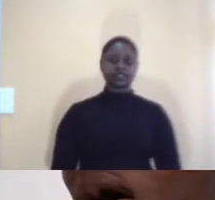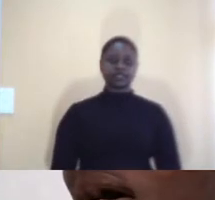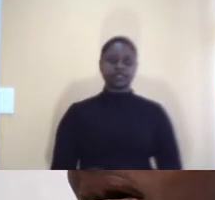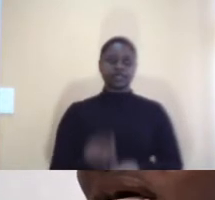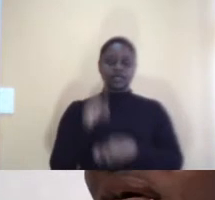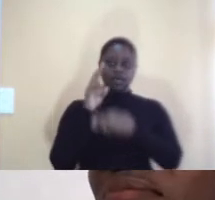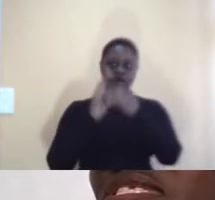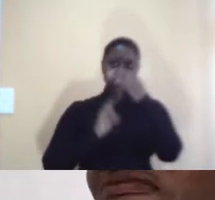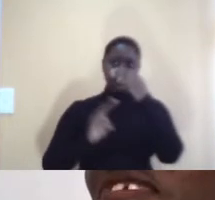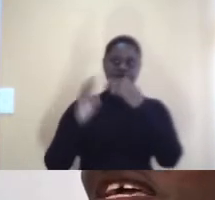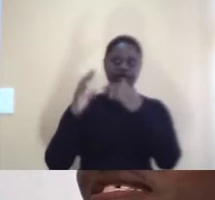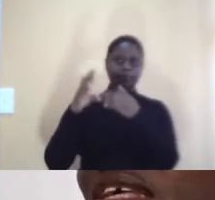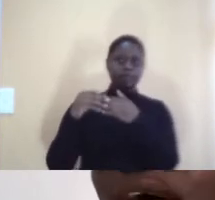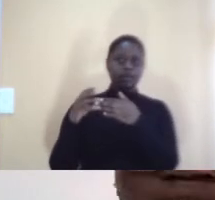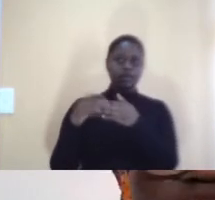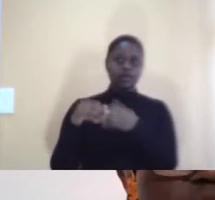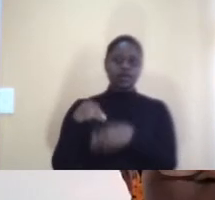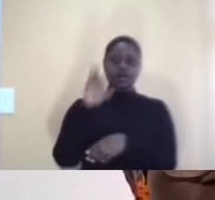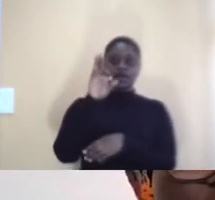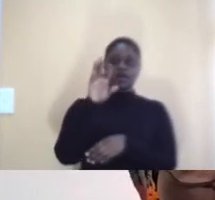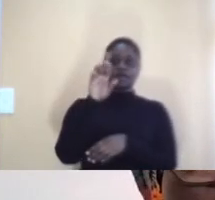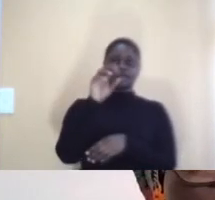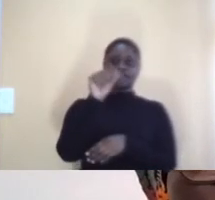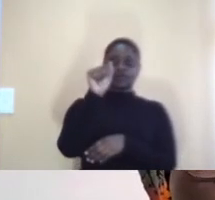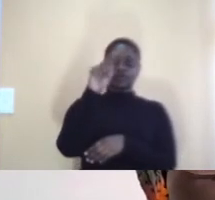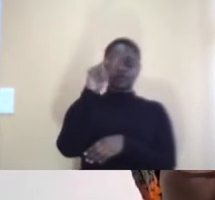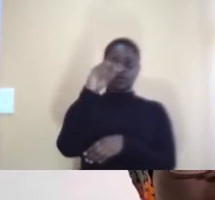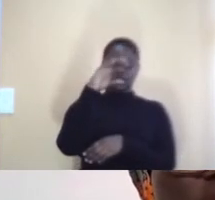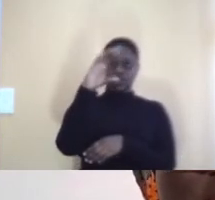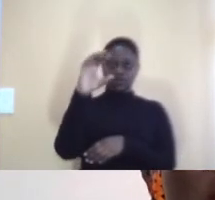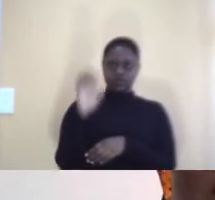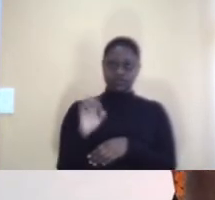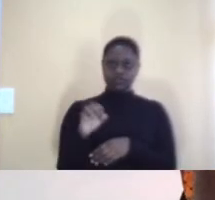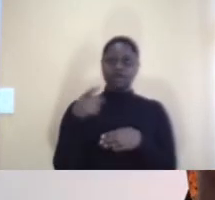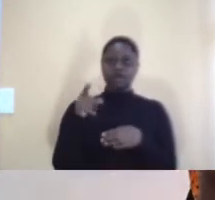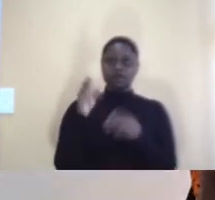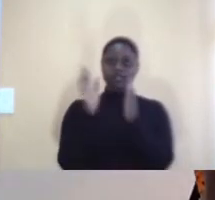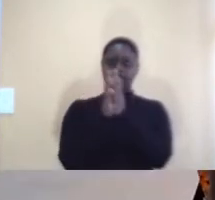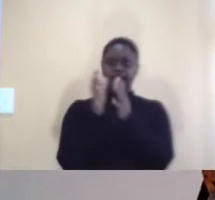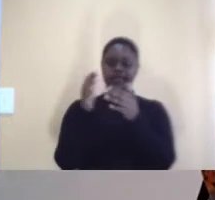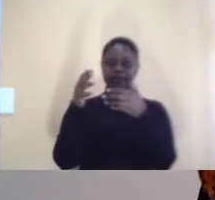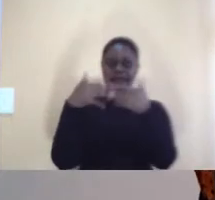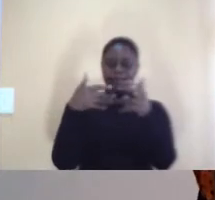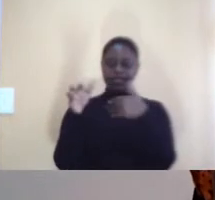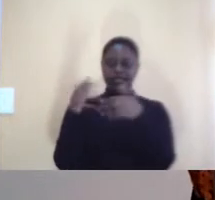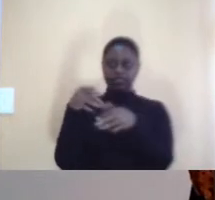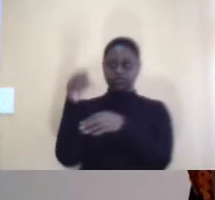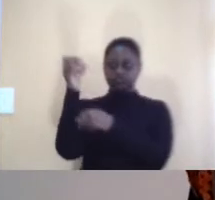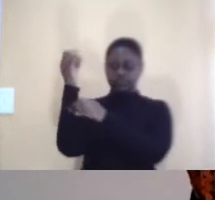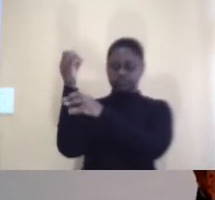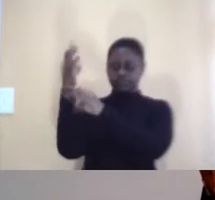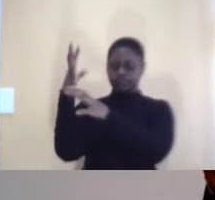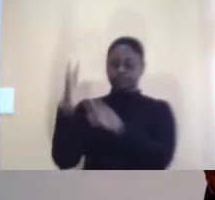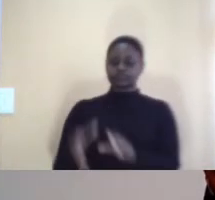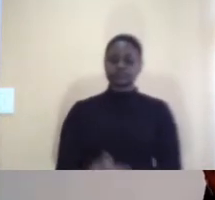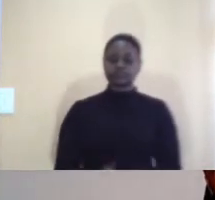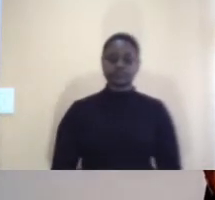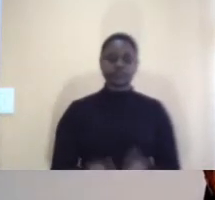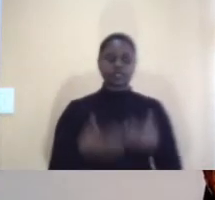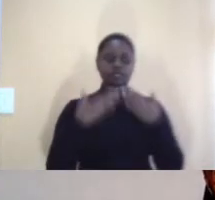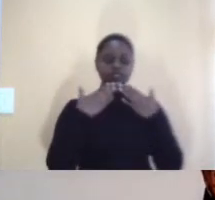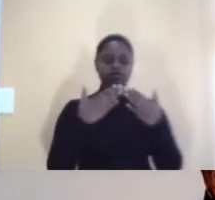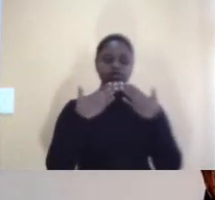Honorable Member MC Fraser to speak on behalf of the ANC for 10 minutes. Over to you, Madam. Thank